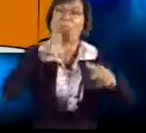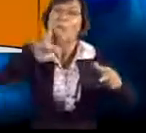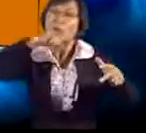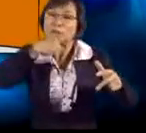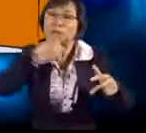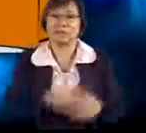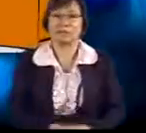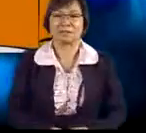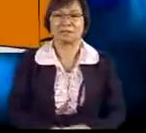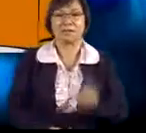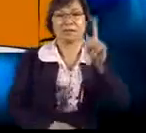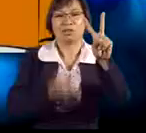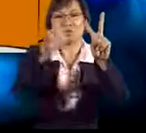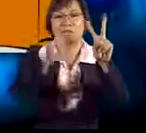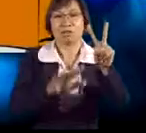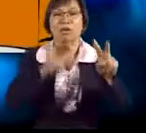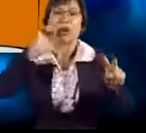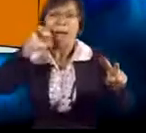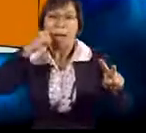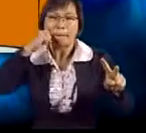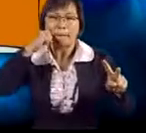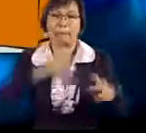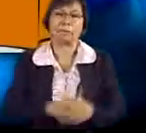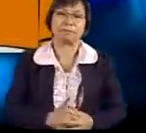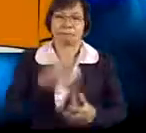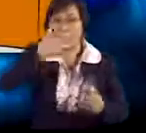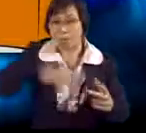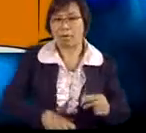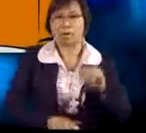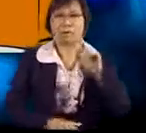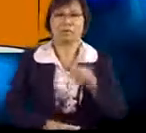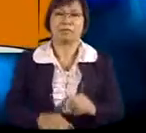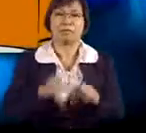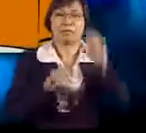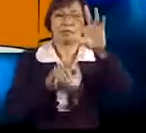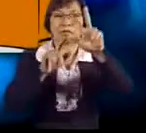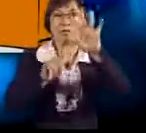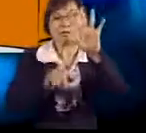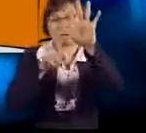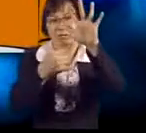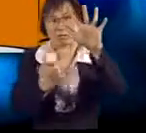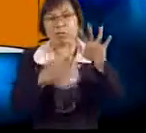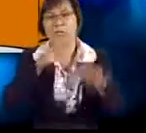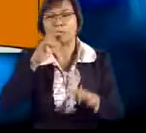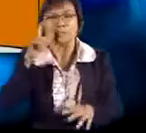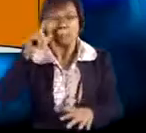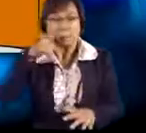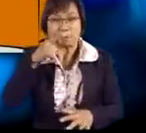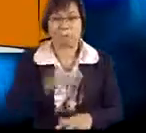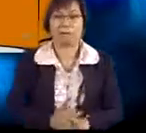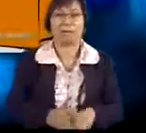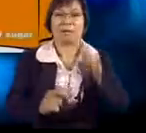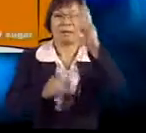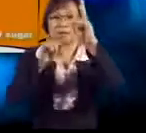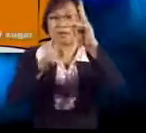oranges. 2 3/4 of apples. 5 halves of lime. 6 quarters of